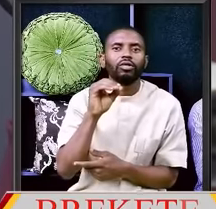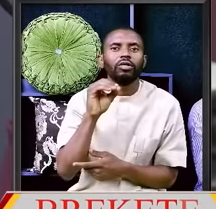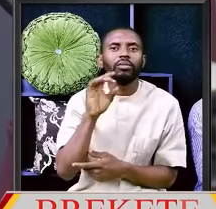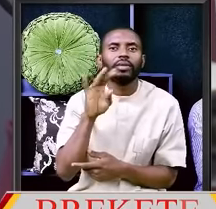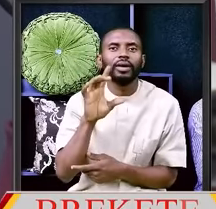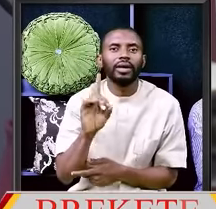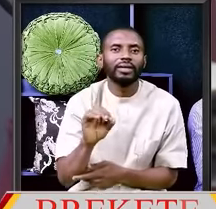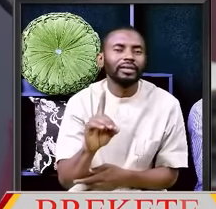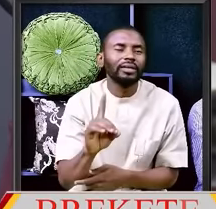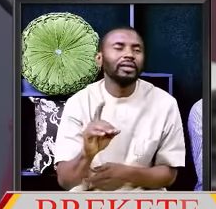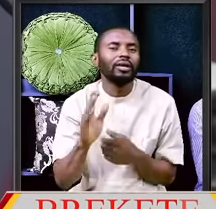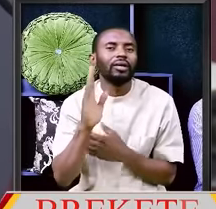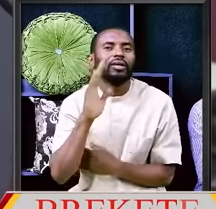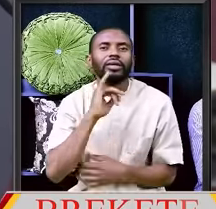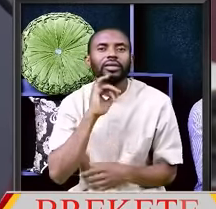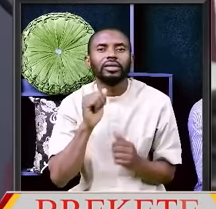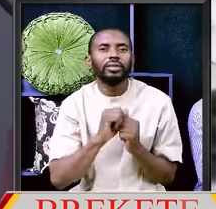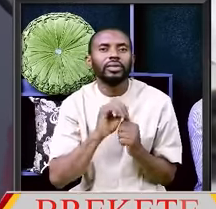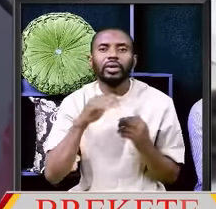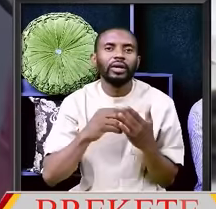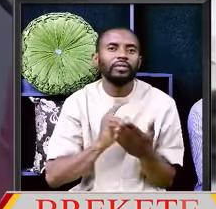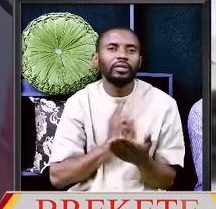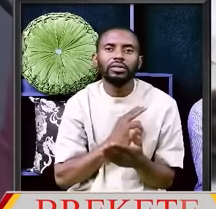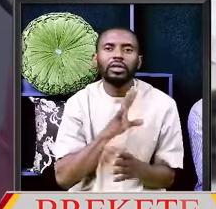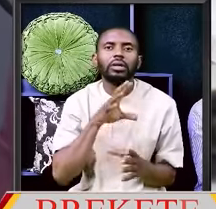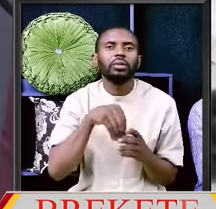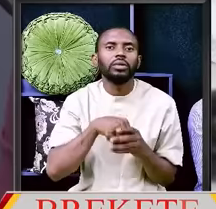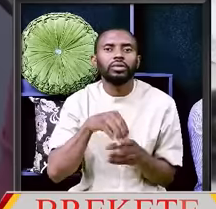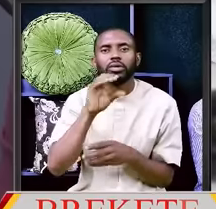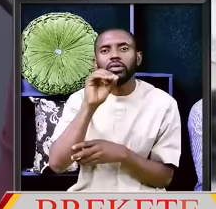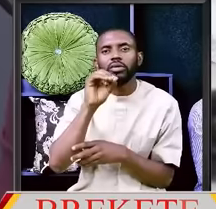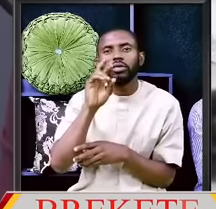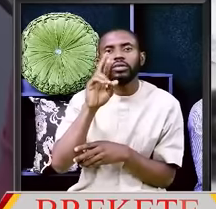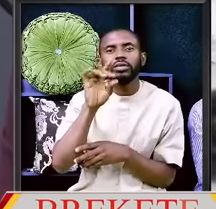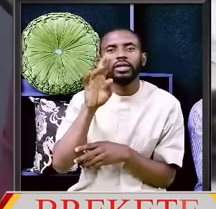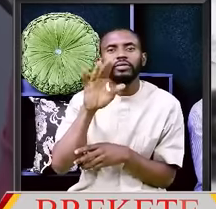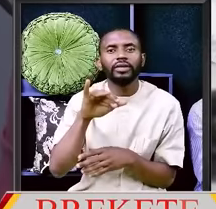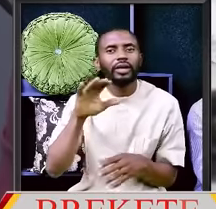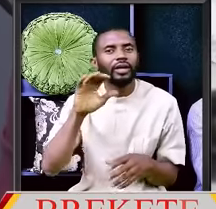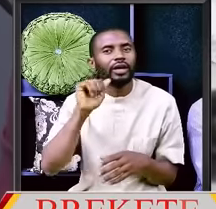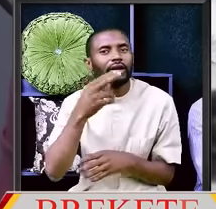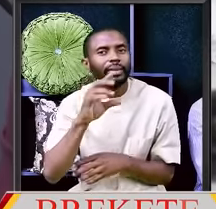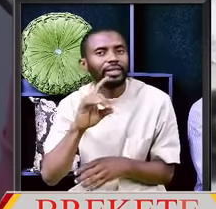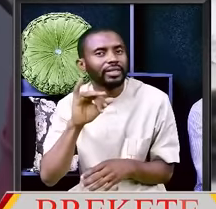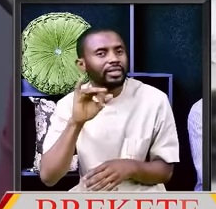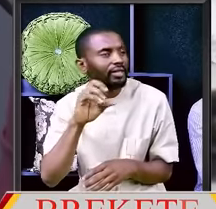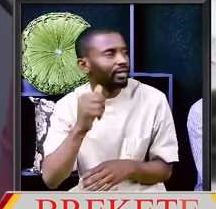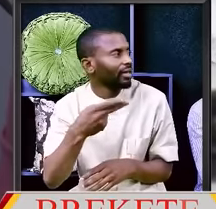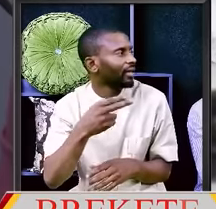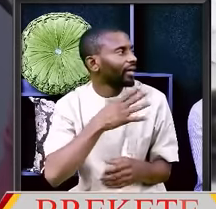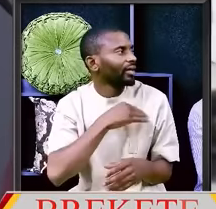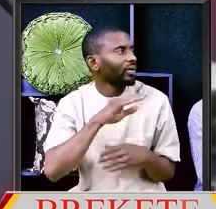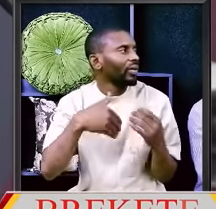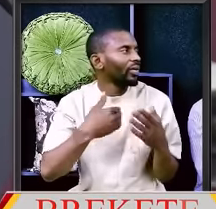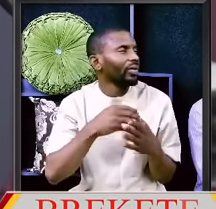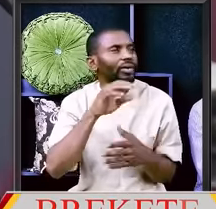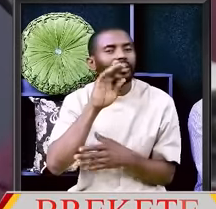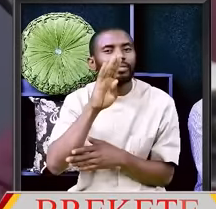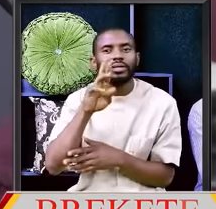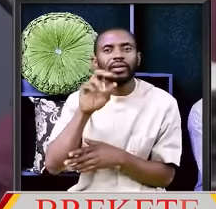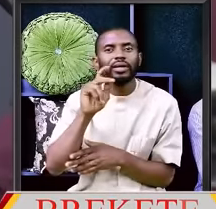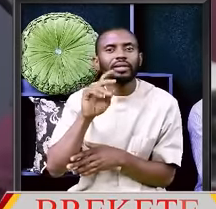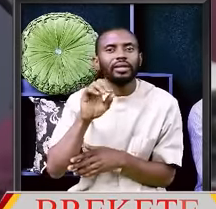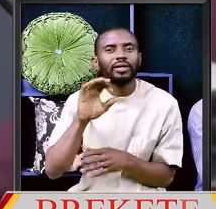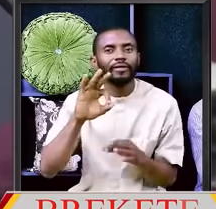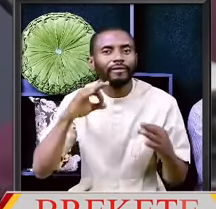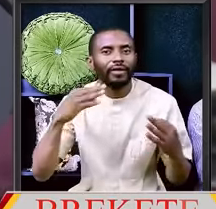ma'am. God is with all of us, including Ordinary Ahmed Musa and the whole of Brekete family. God is with all of us, and God